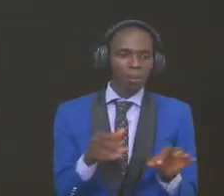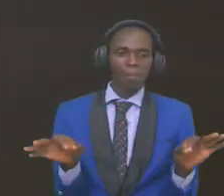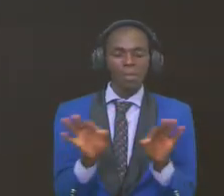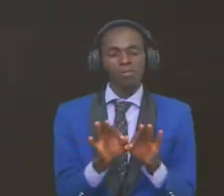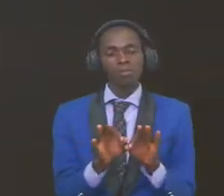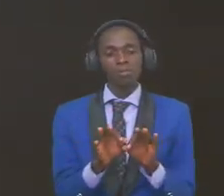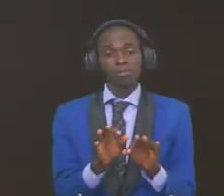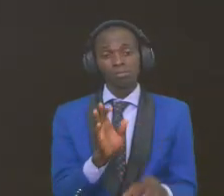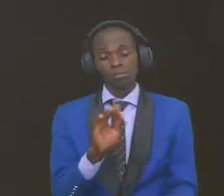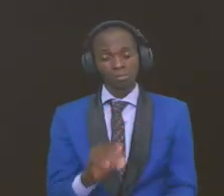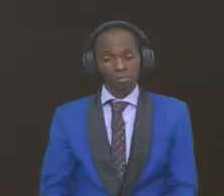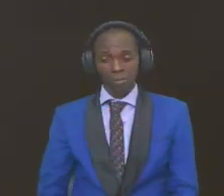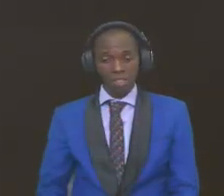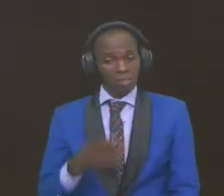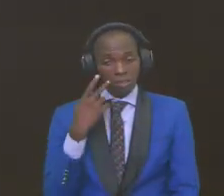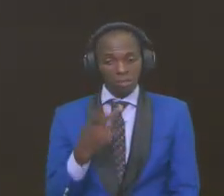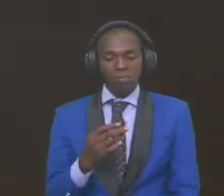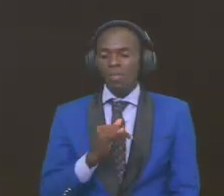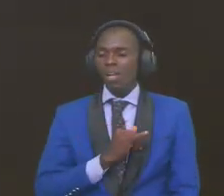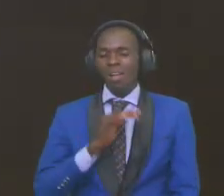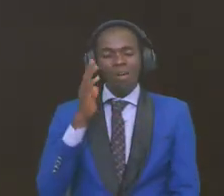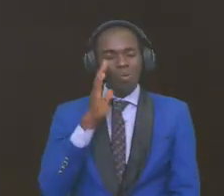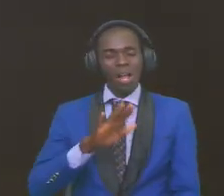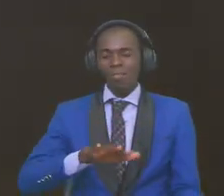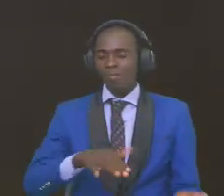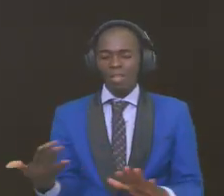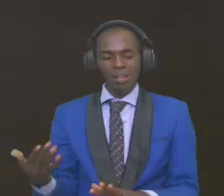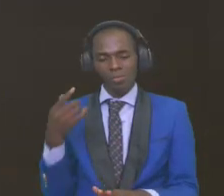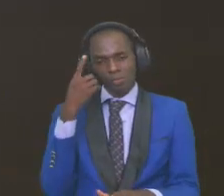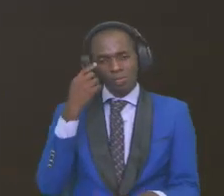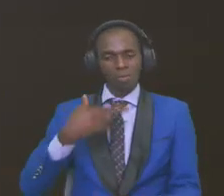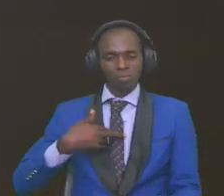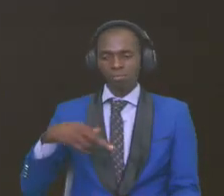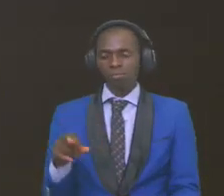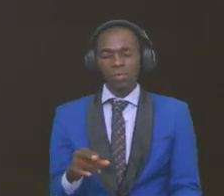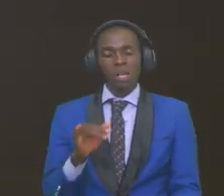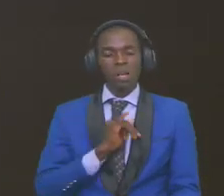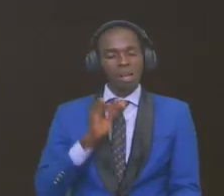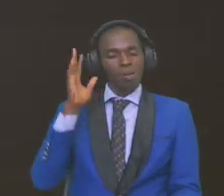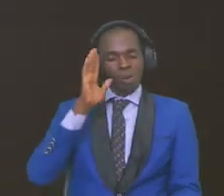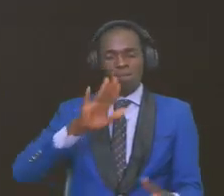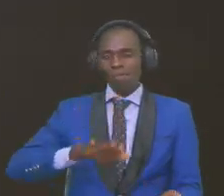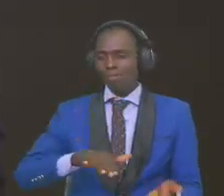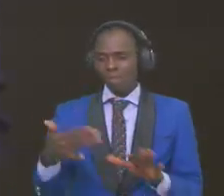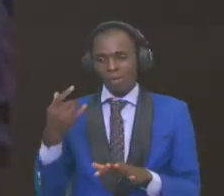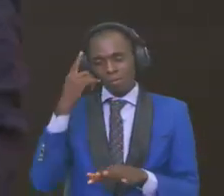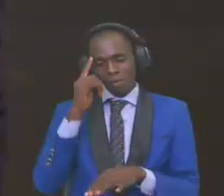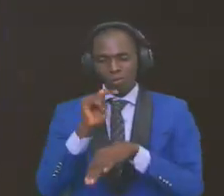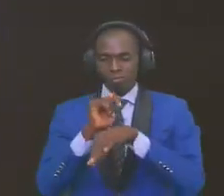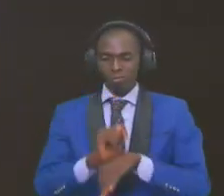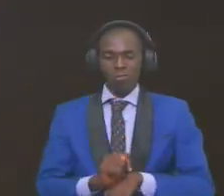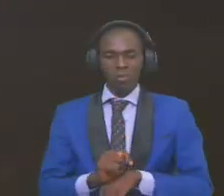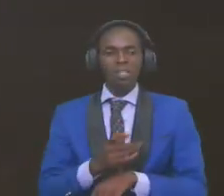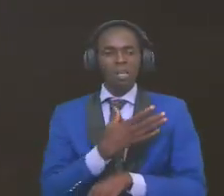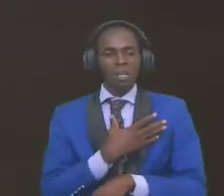yes, I'll die for it, for religion. I'll die for tradition. And then we want